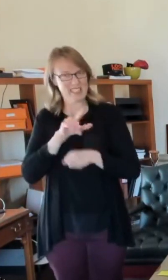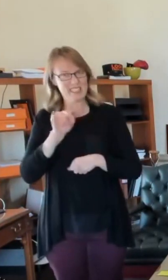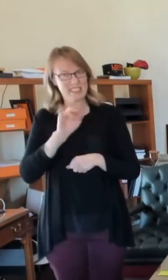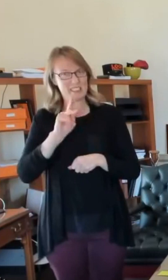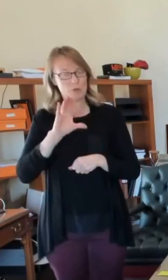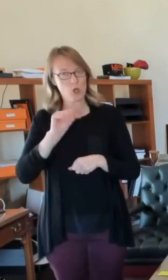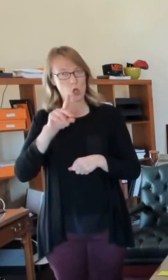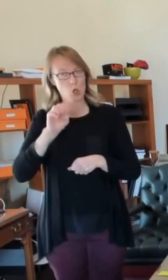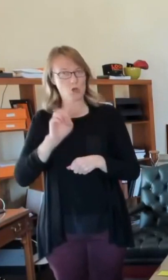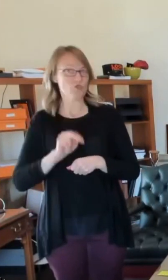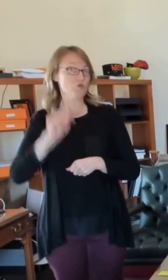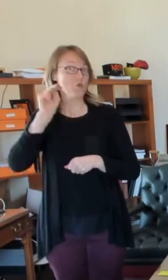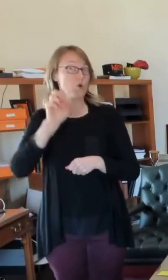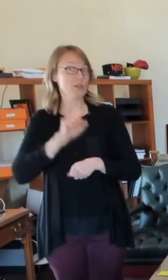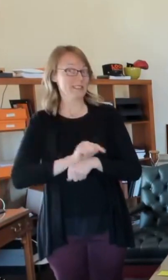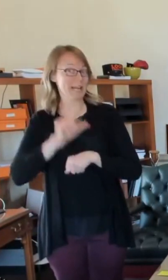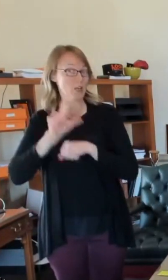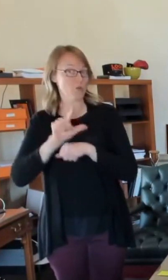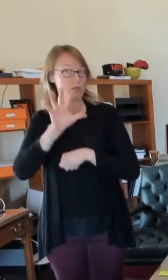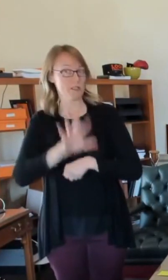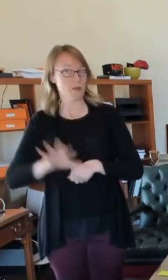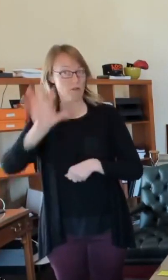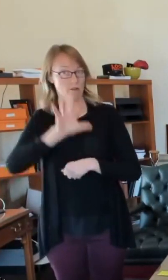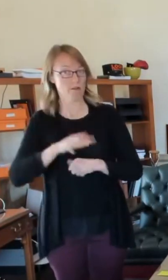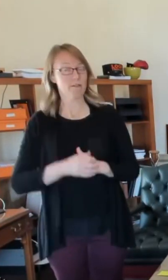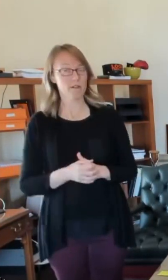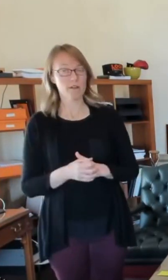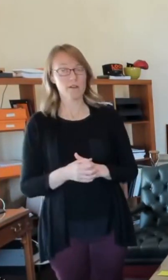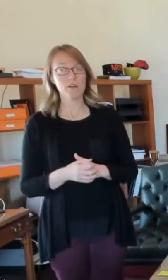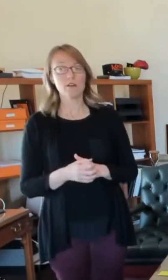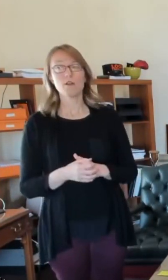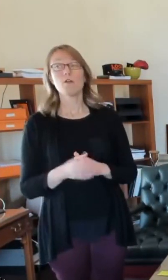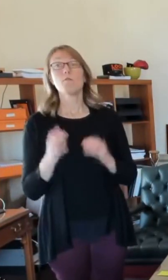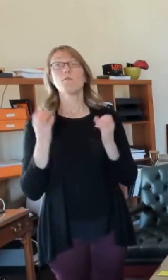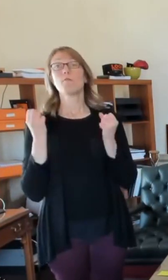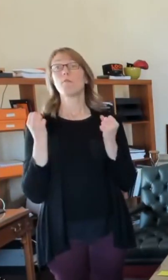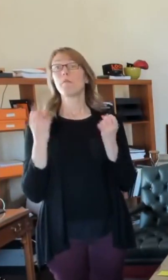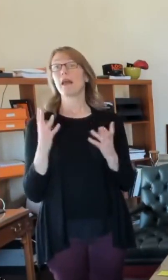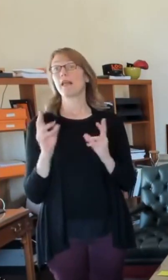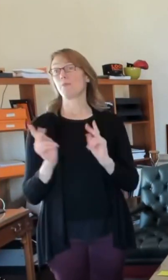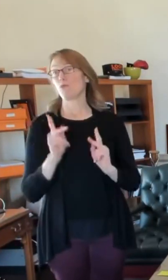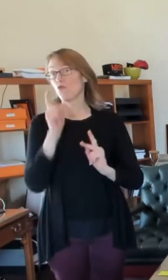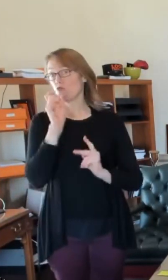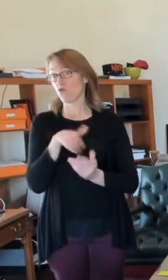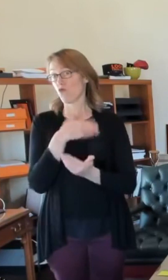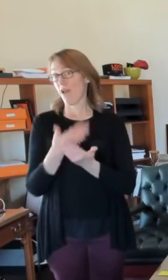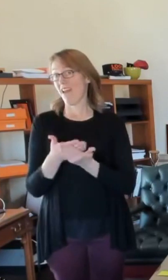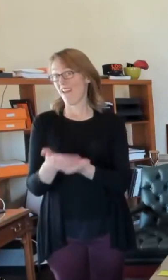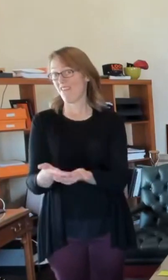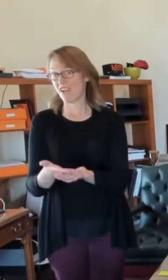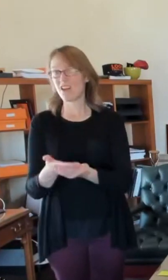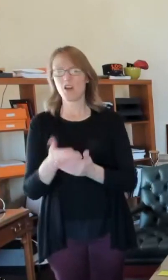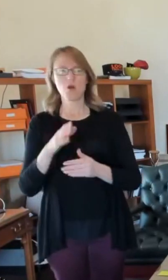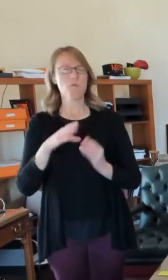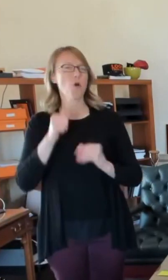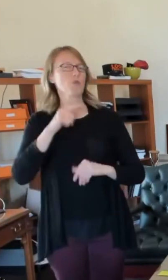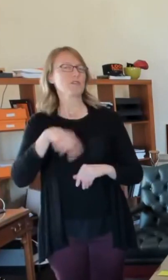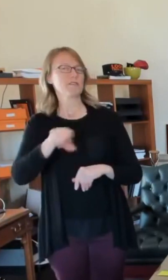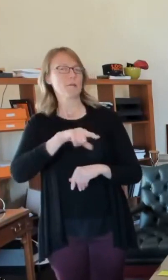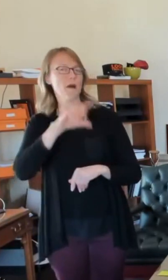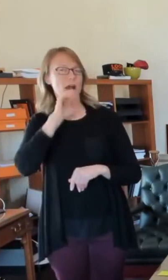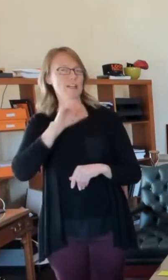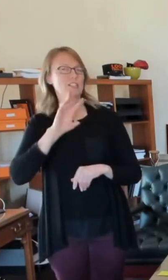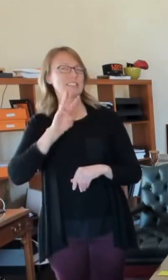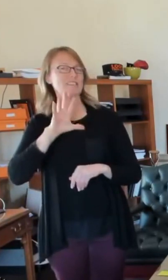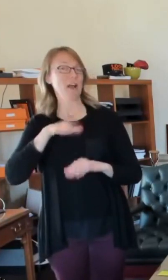North St. Louis. Vaccinated a lot of people. The vast majority of the folks who showed up were over 65. We did have a few